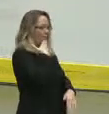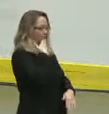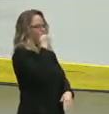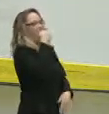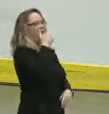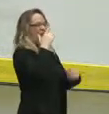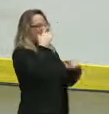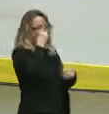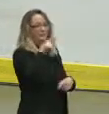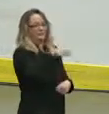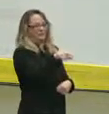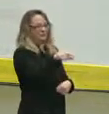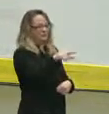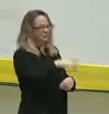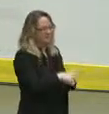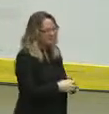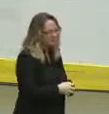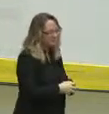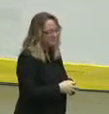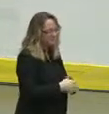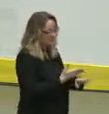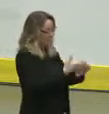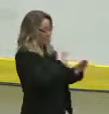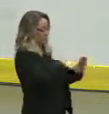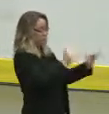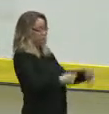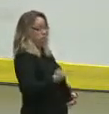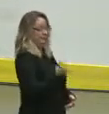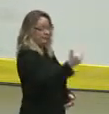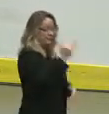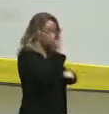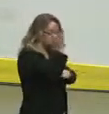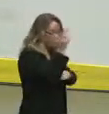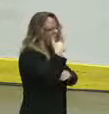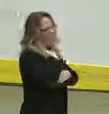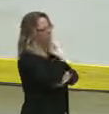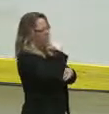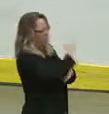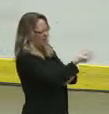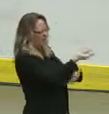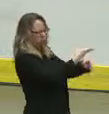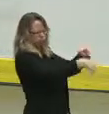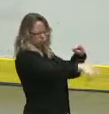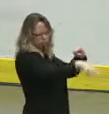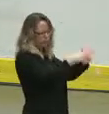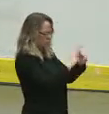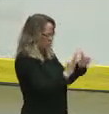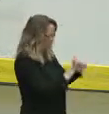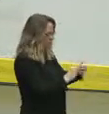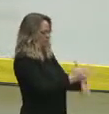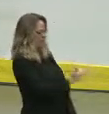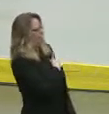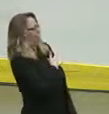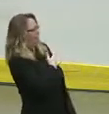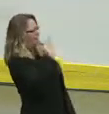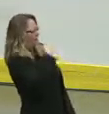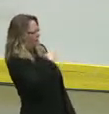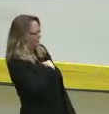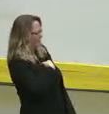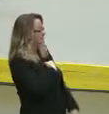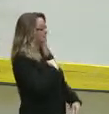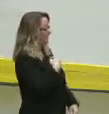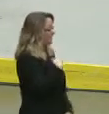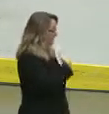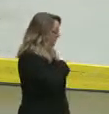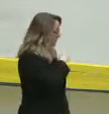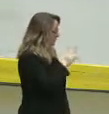yourselves. Before I introduce the next speaker, I want to tell you a very short story that has touched my heart. Members of the Utica College